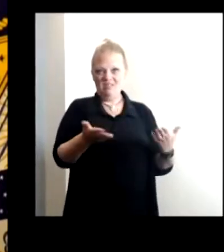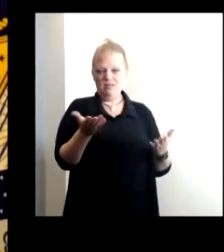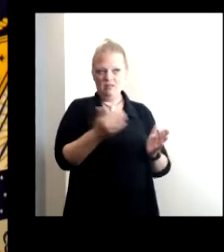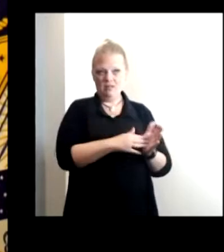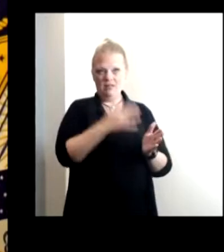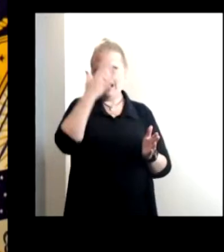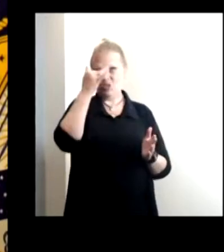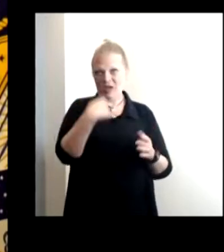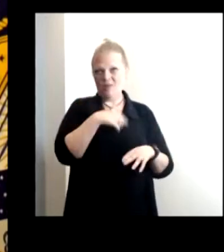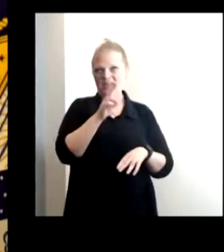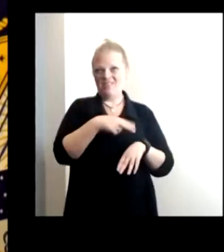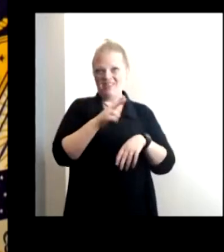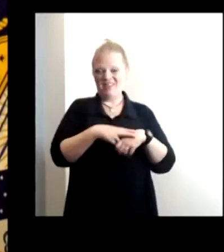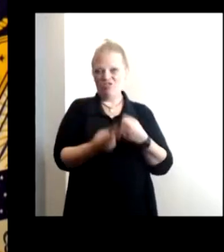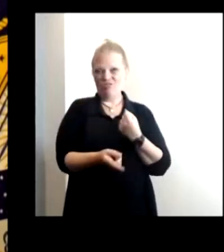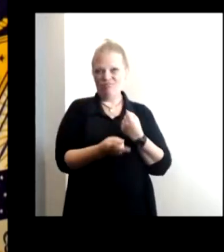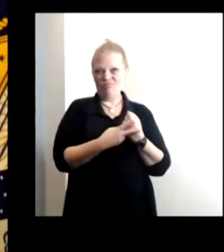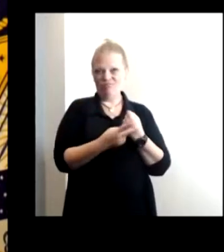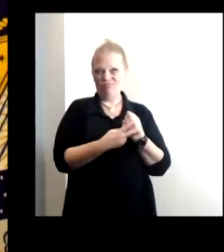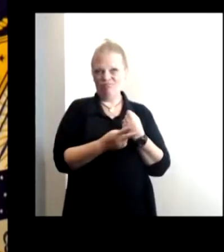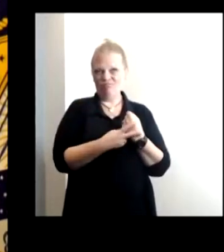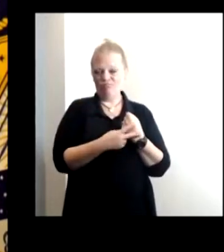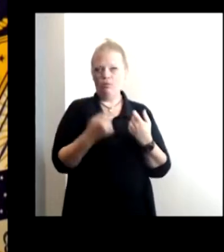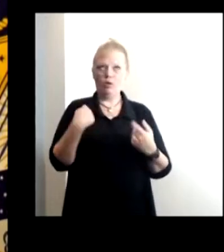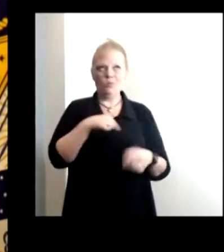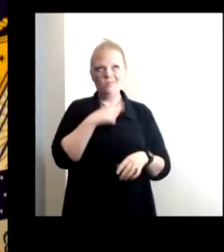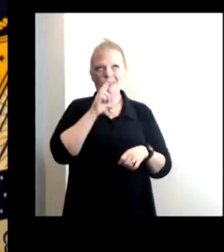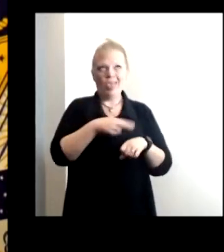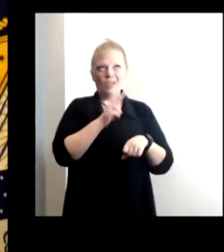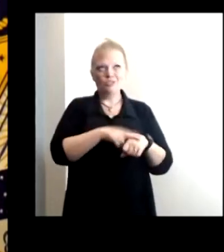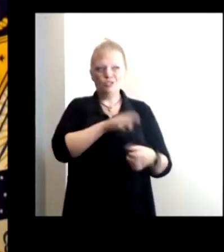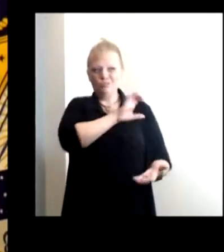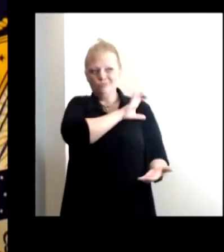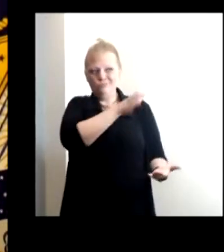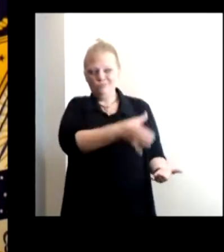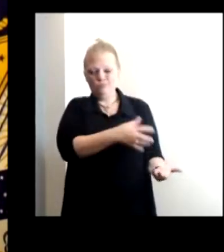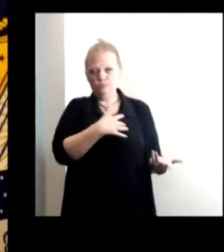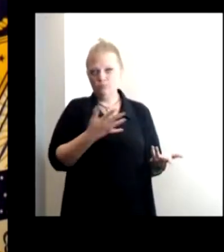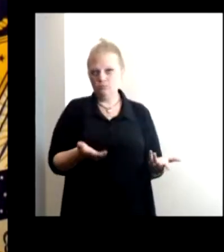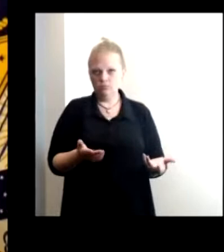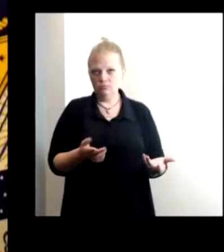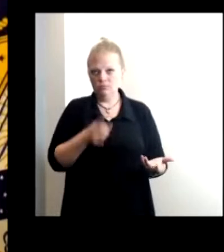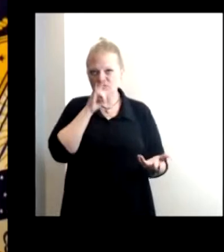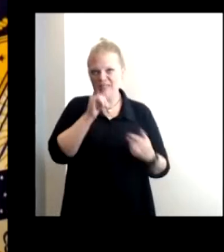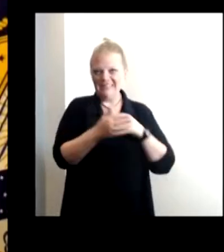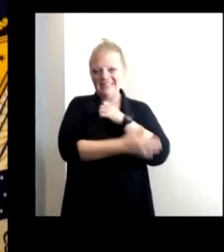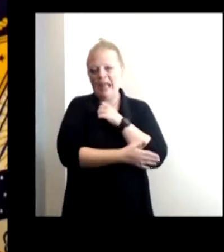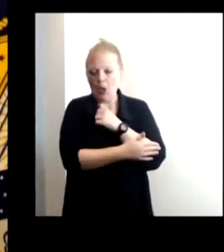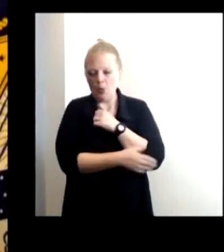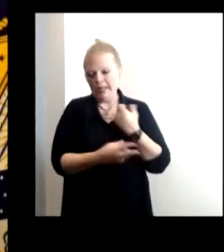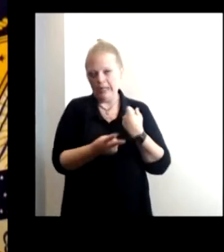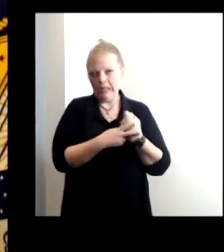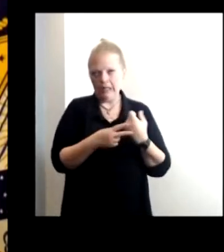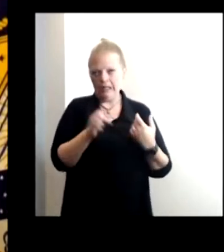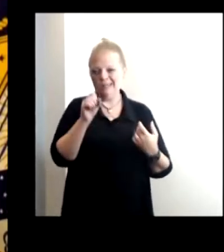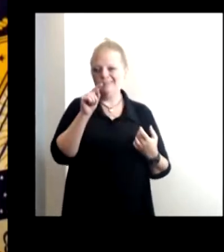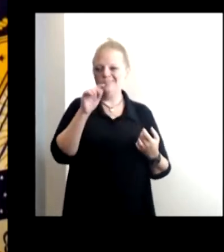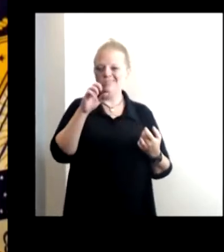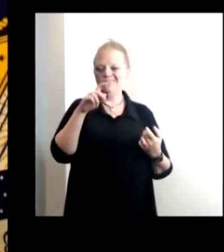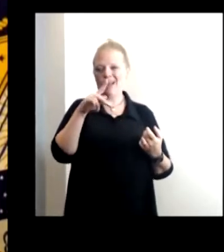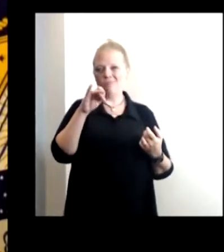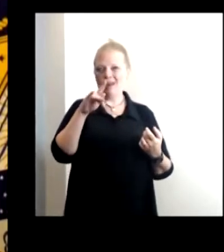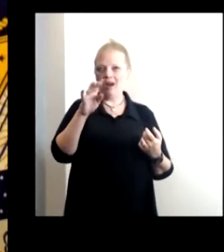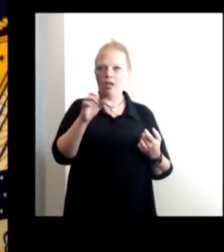have a national stockpile that Erie County does. We say national stockpile. It's called the national stockpile, but it's really a county stockpile. And it's not the only